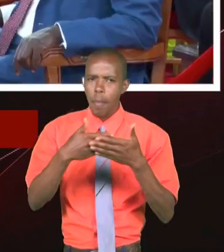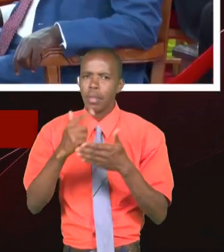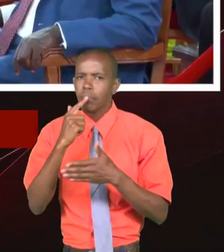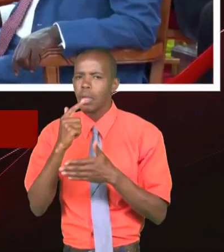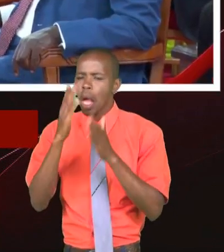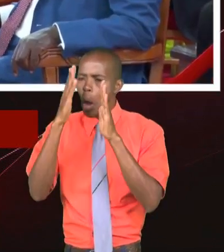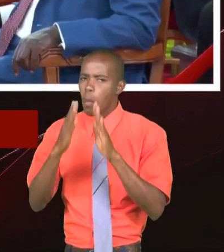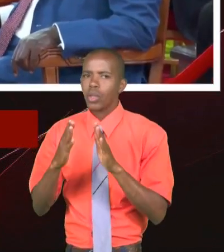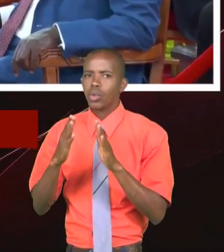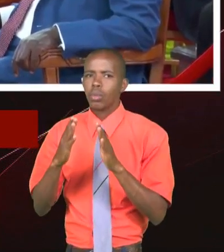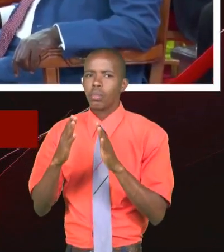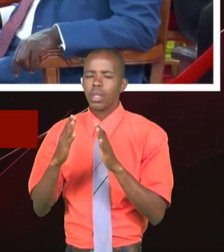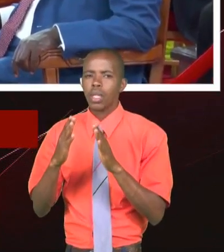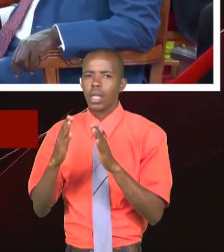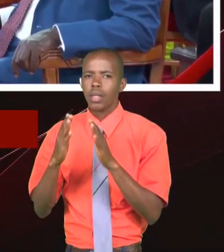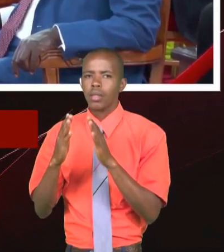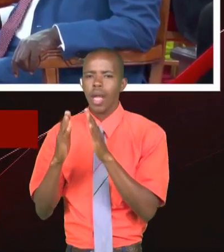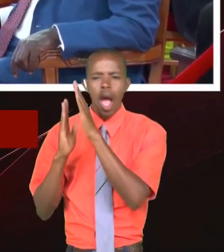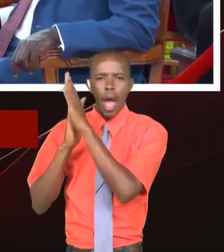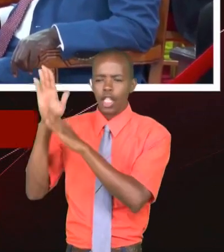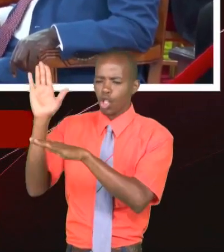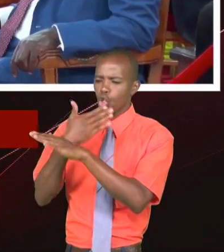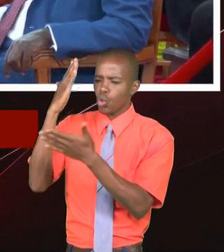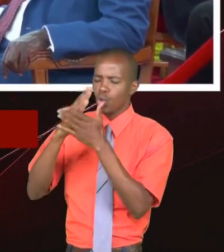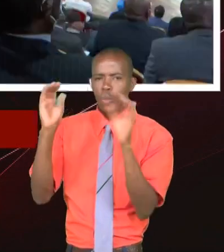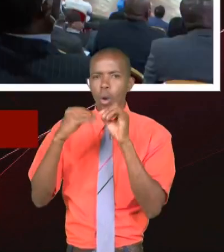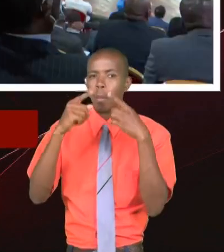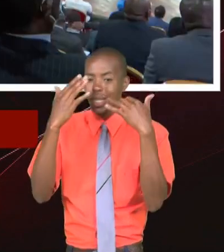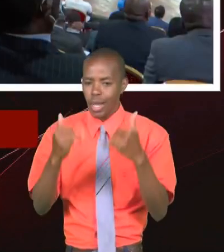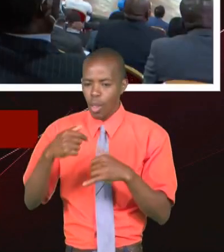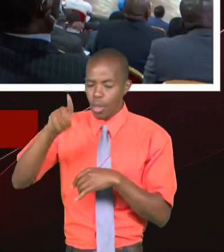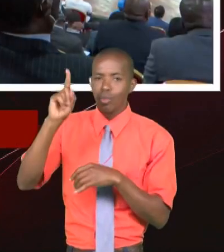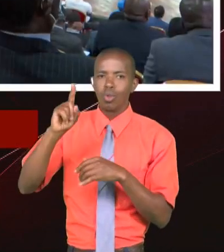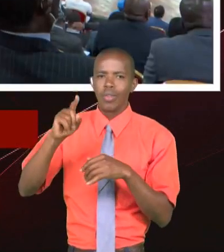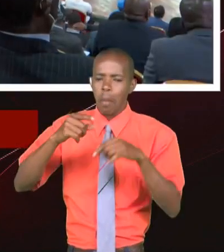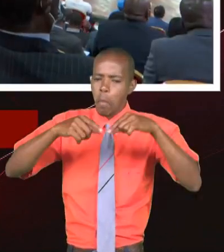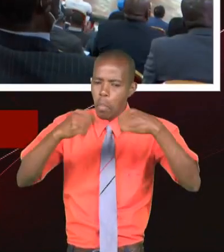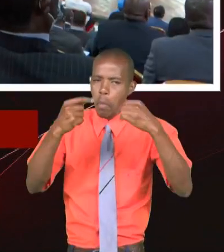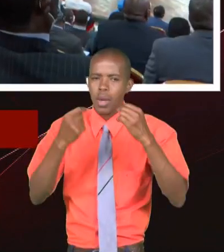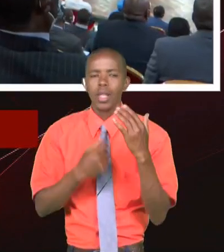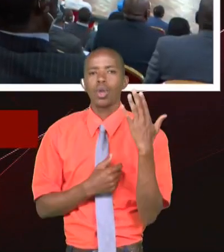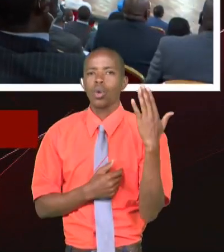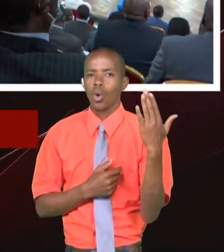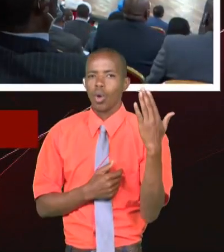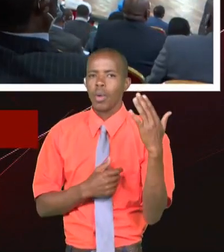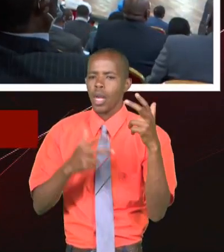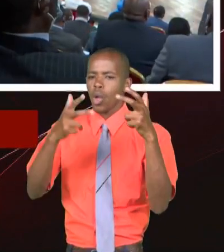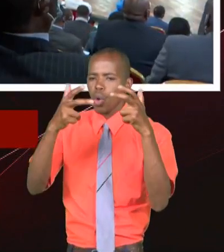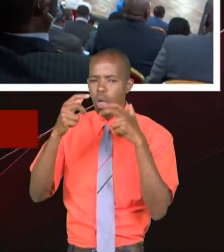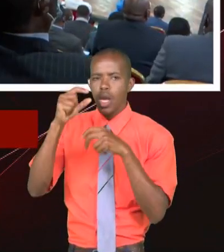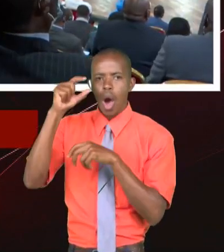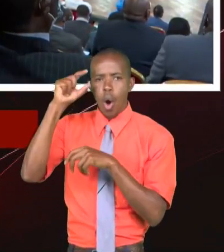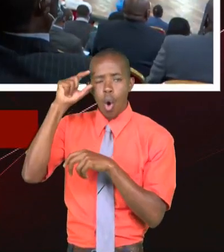can support Reke. But now, they are the one interfering with this document. You hear Orengo saying